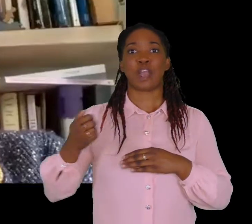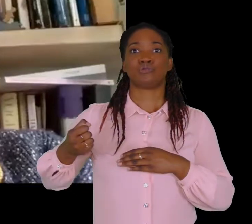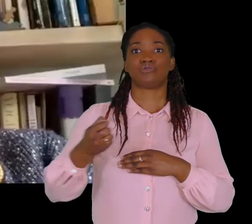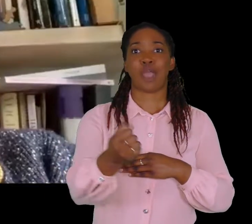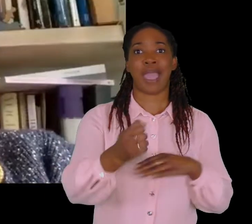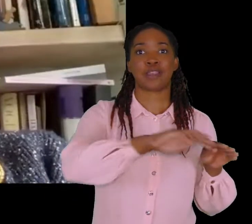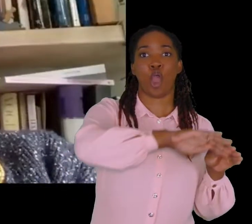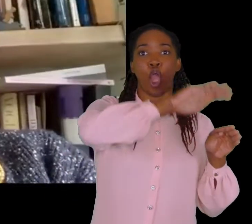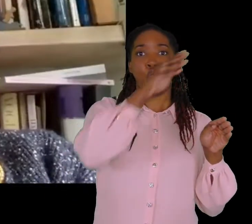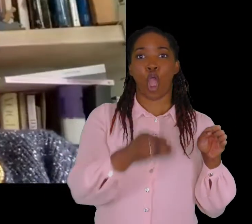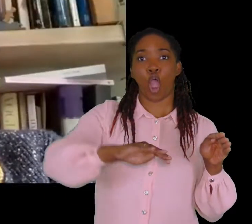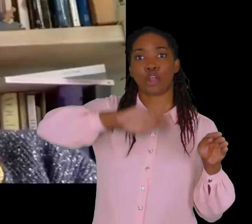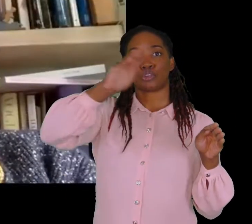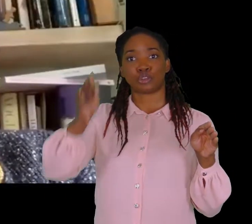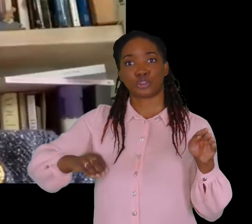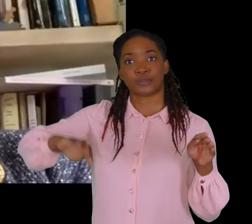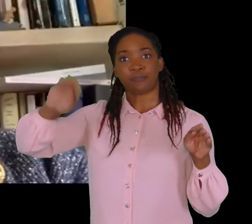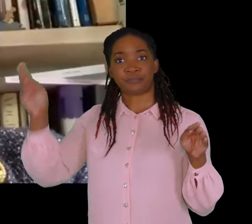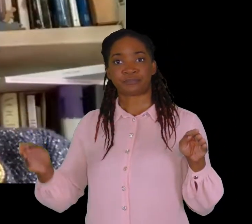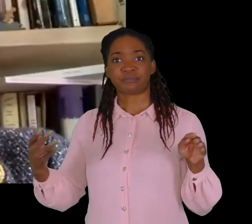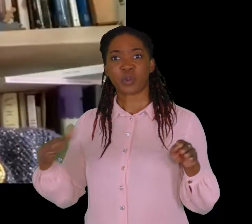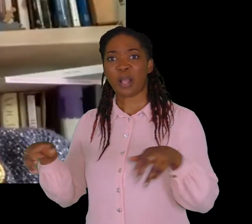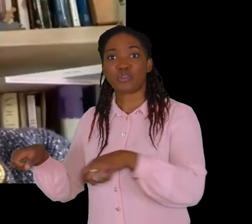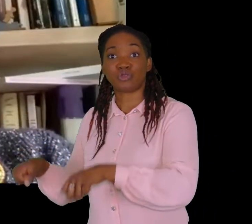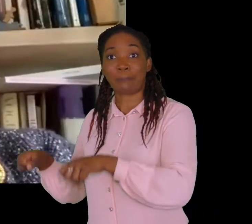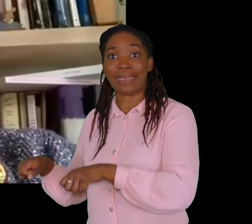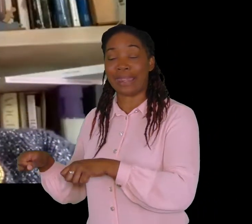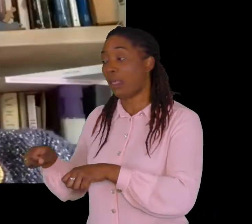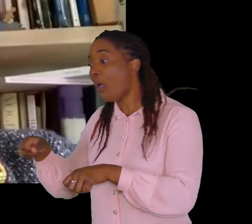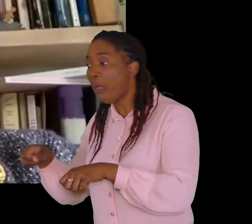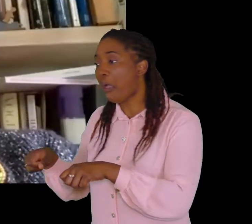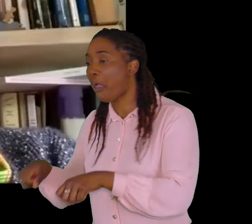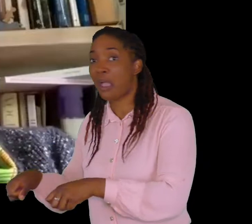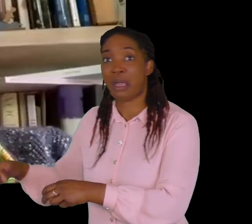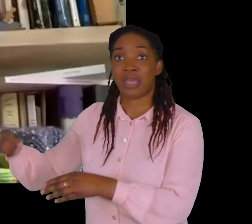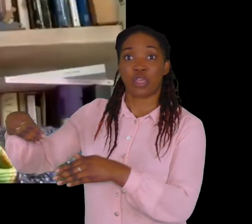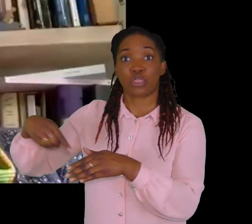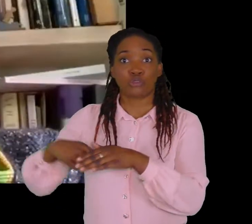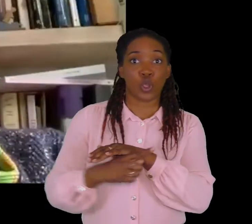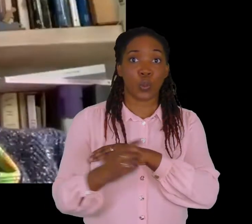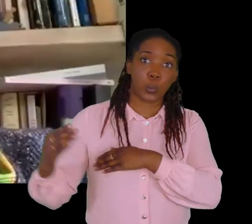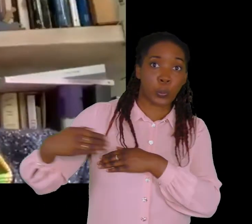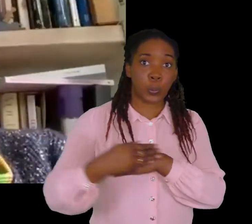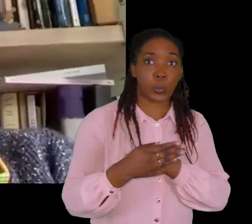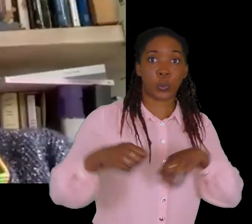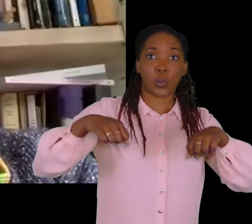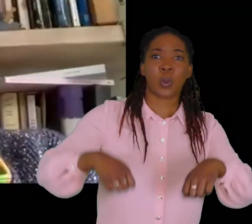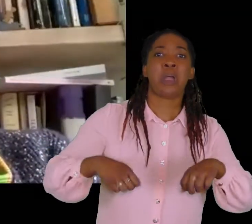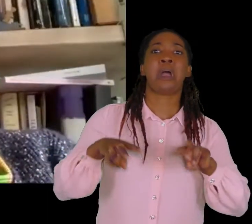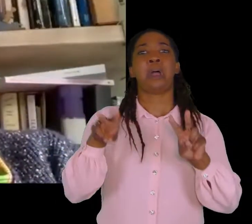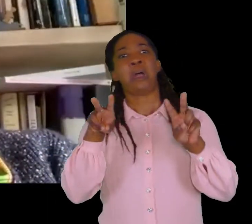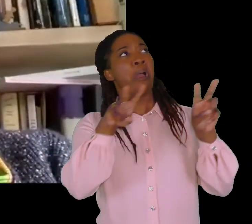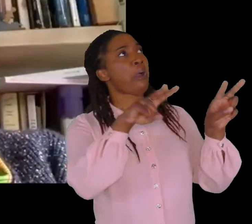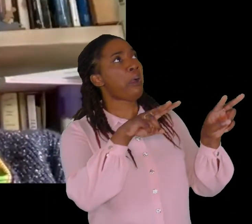arches right in the middle of the market. So people would literally take their groceries shopping, because you could cut through from one end